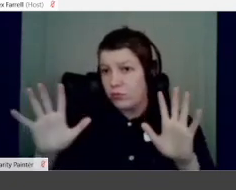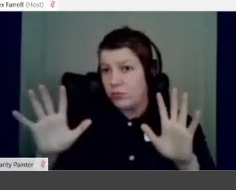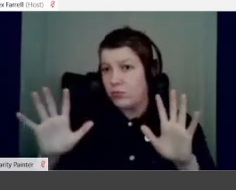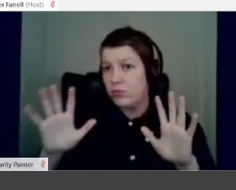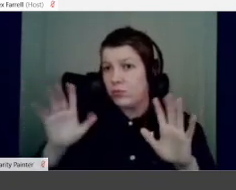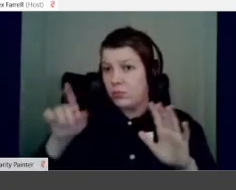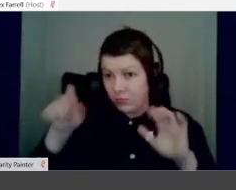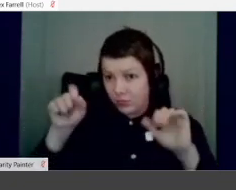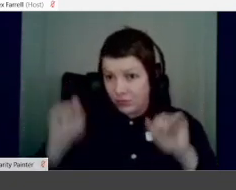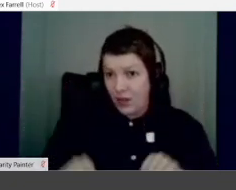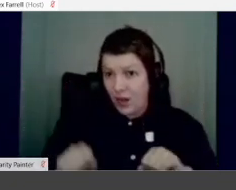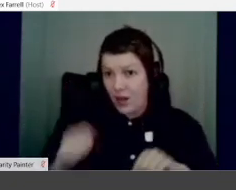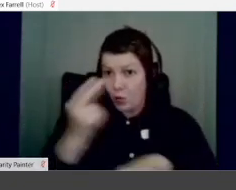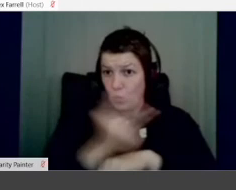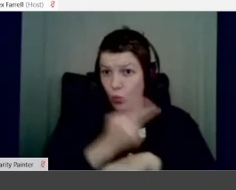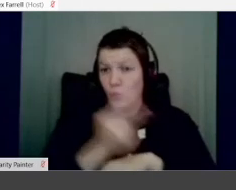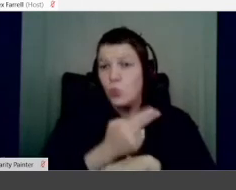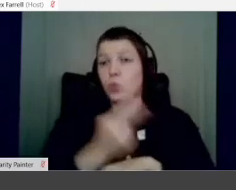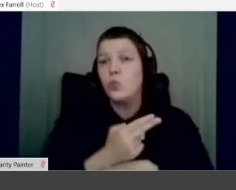do the next thing?